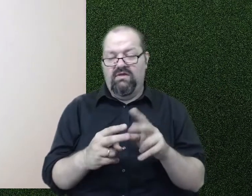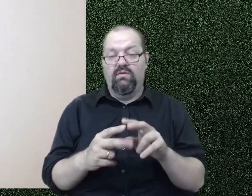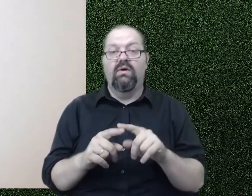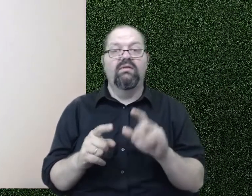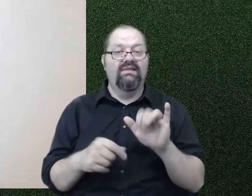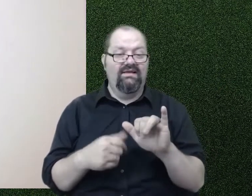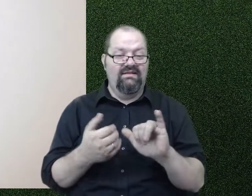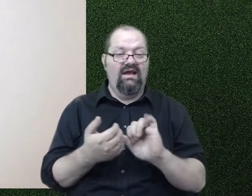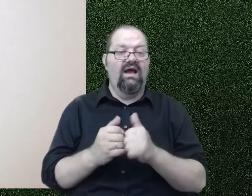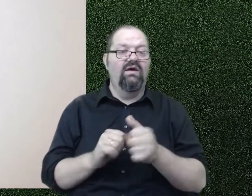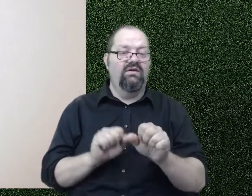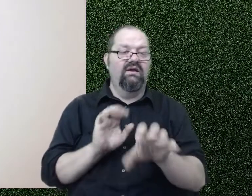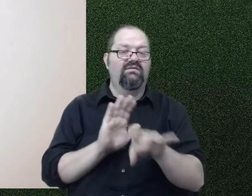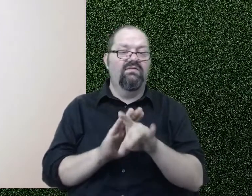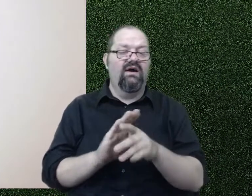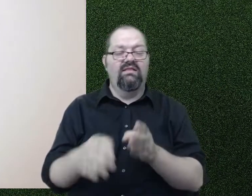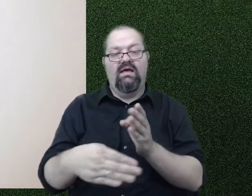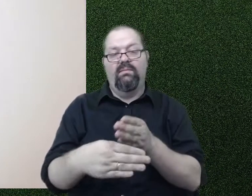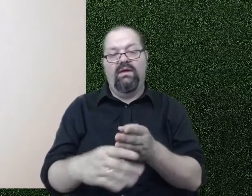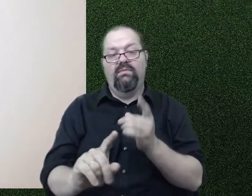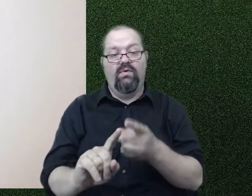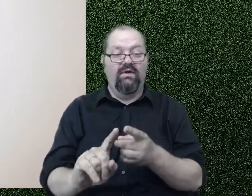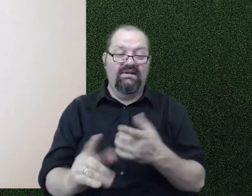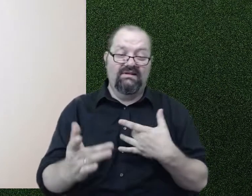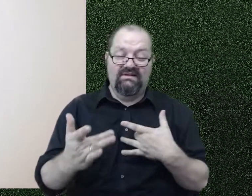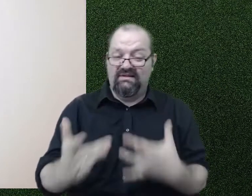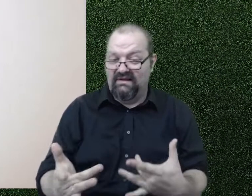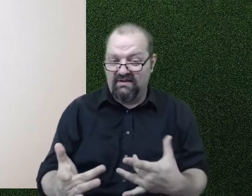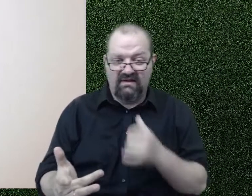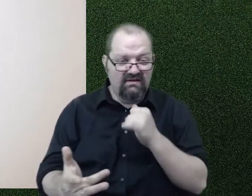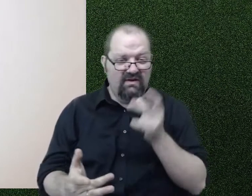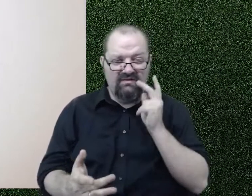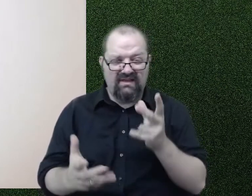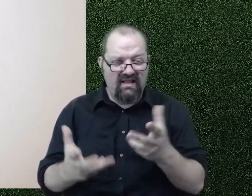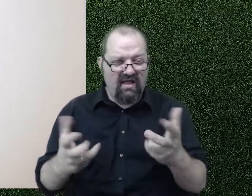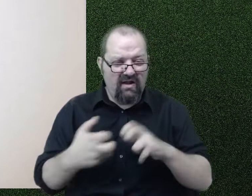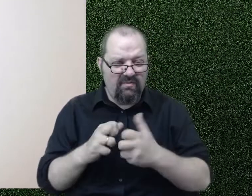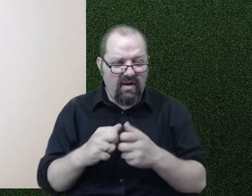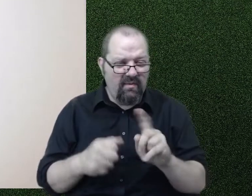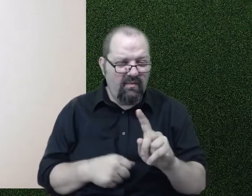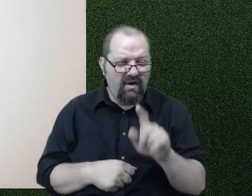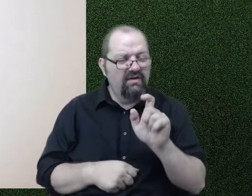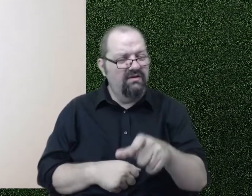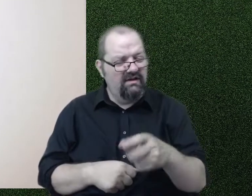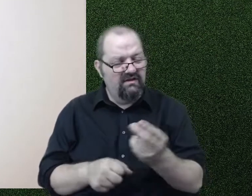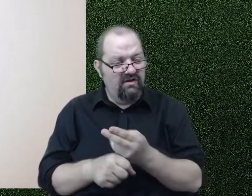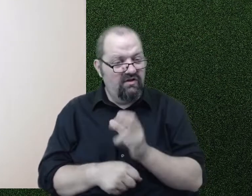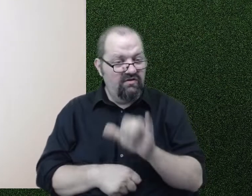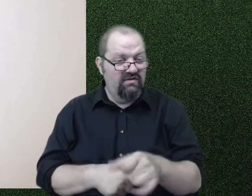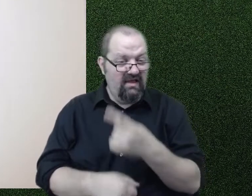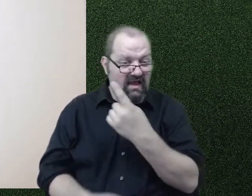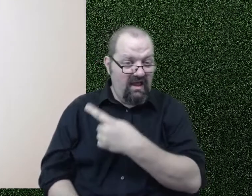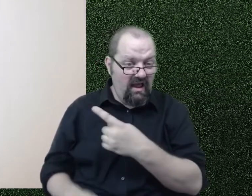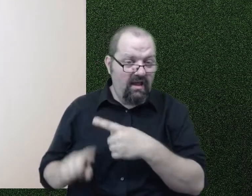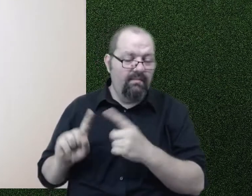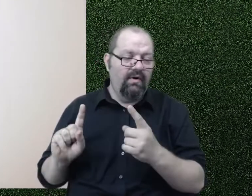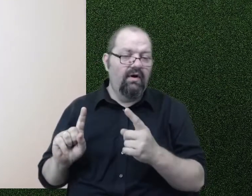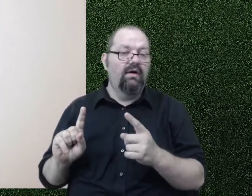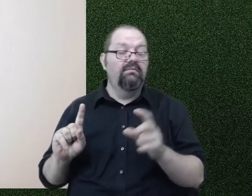midpoint. Generally, I don't see a lot of problems where I have to use this, but